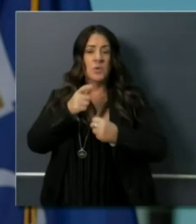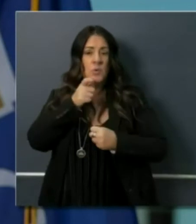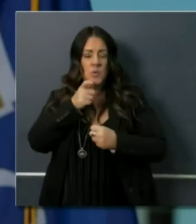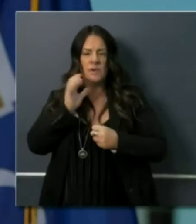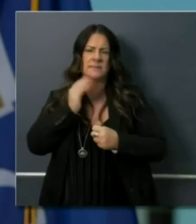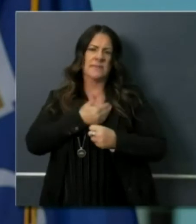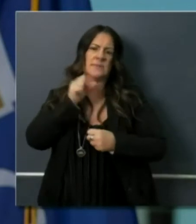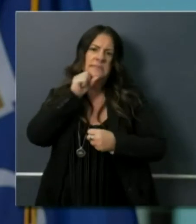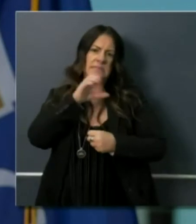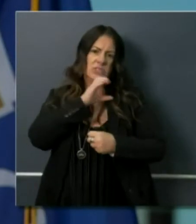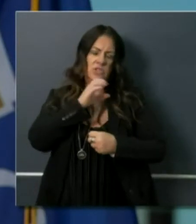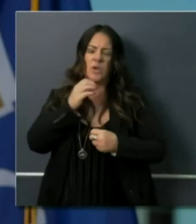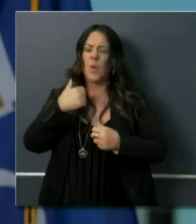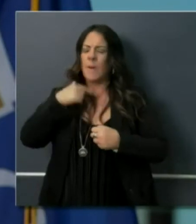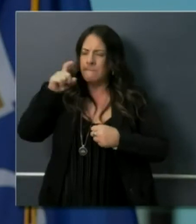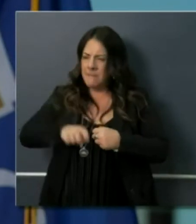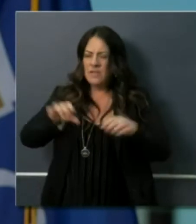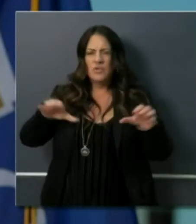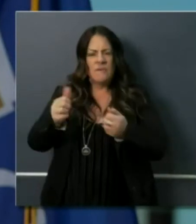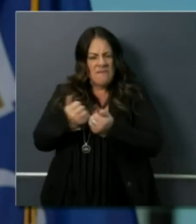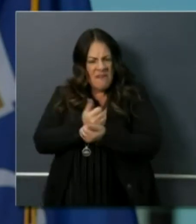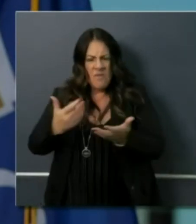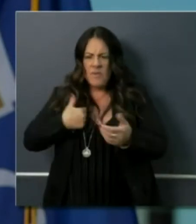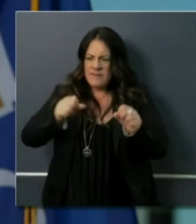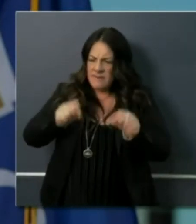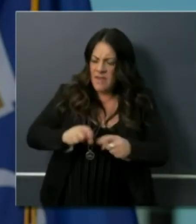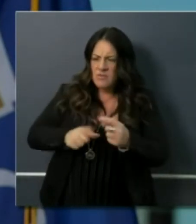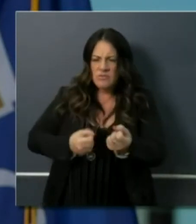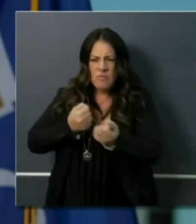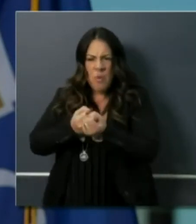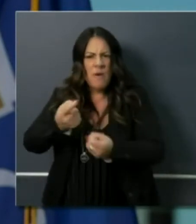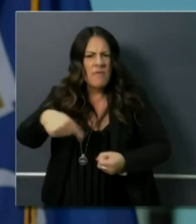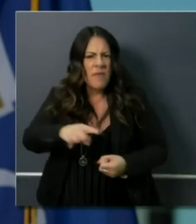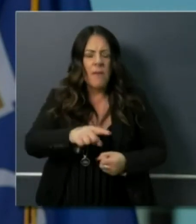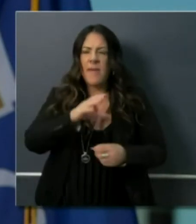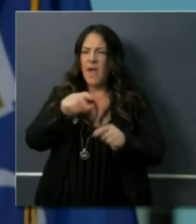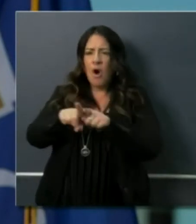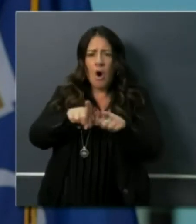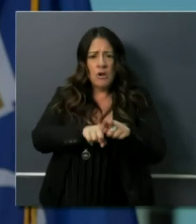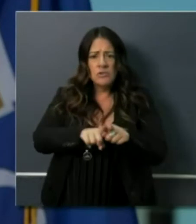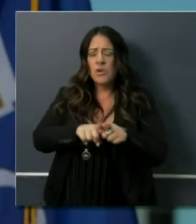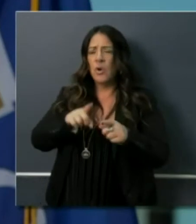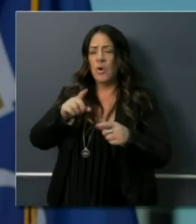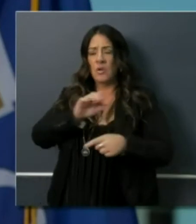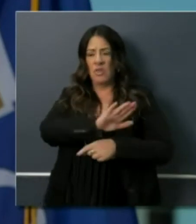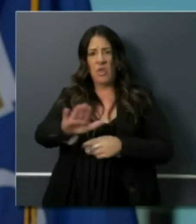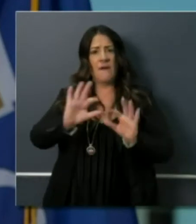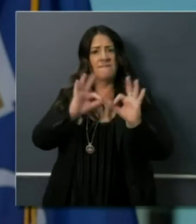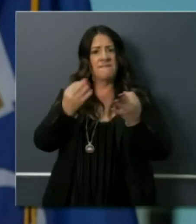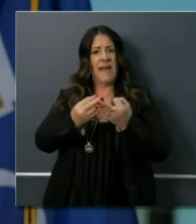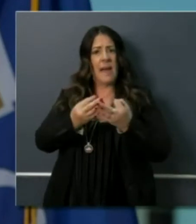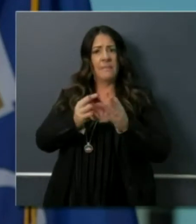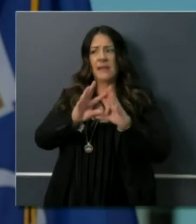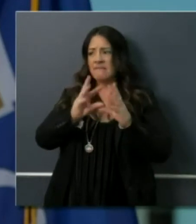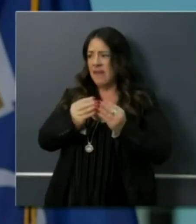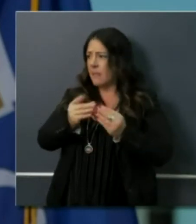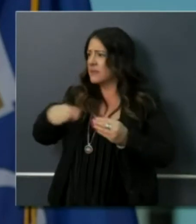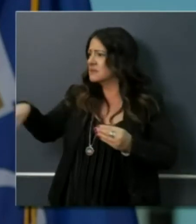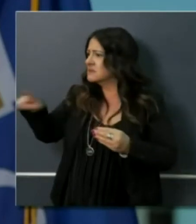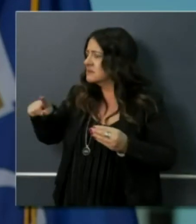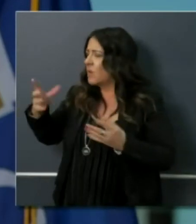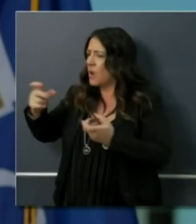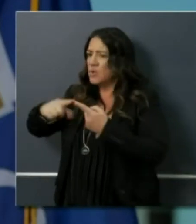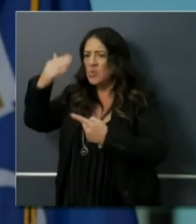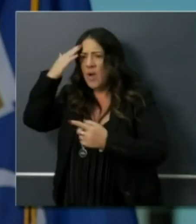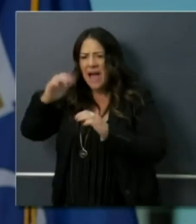to support them and communicate with their families. Right? Being able to tell a family member how they're doing. We're